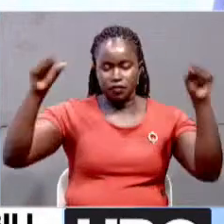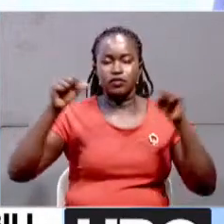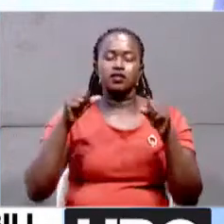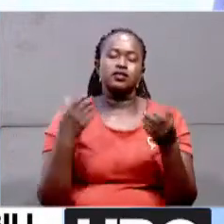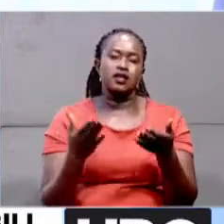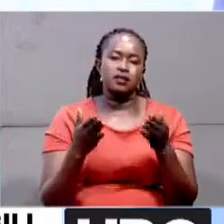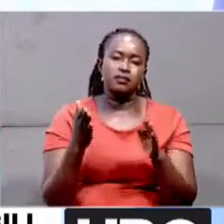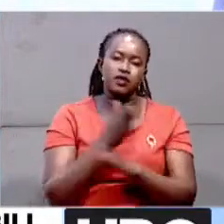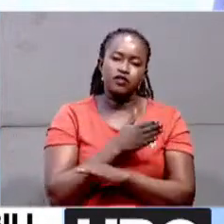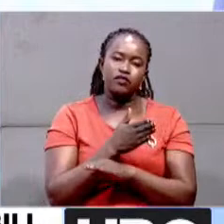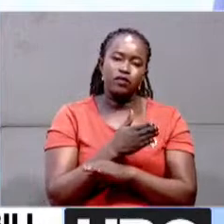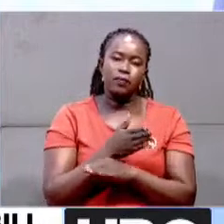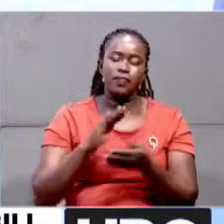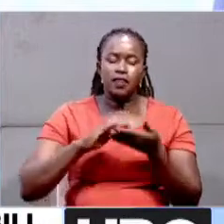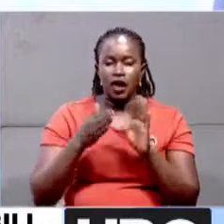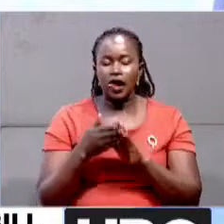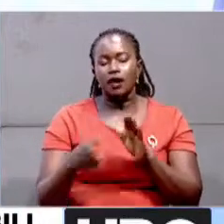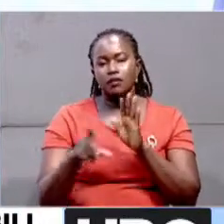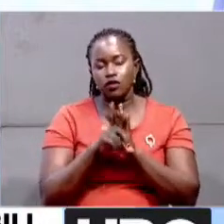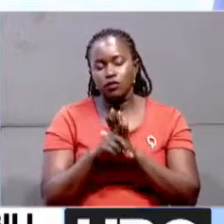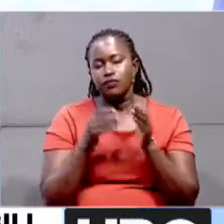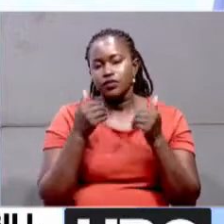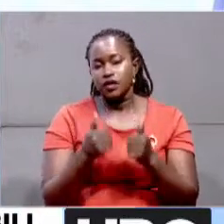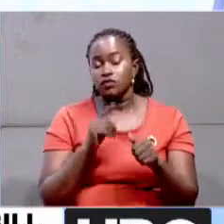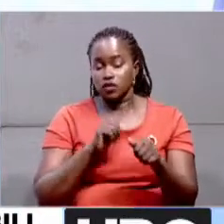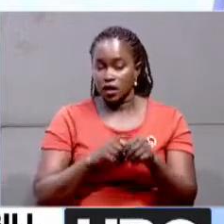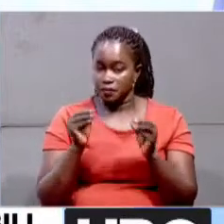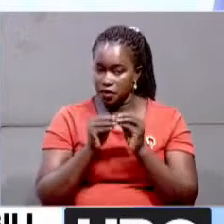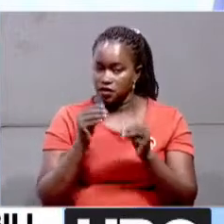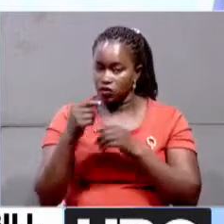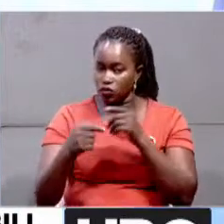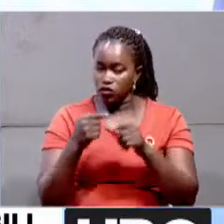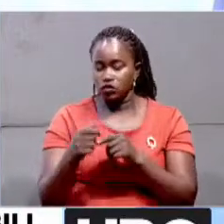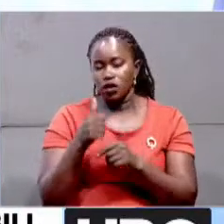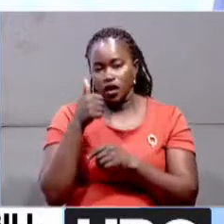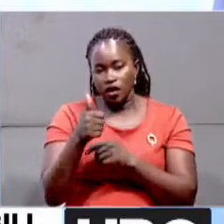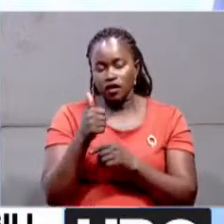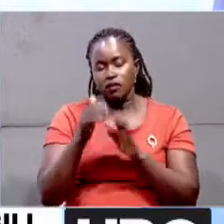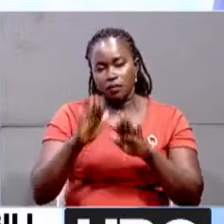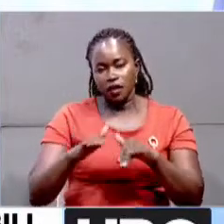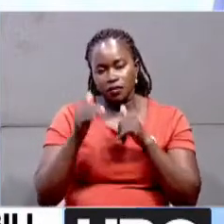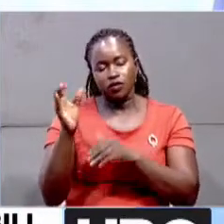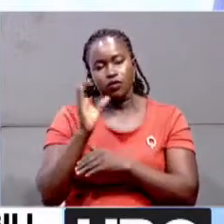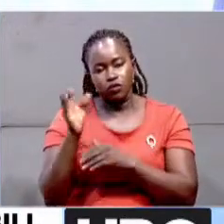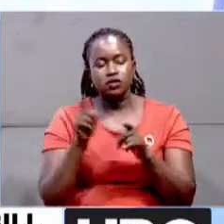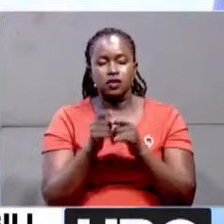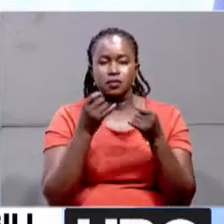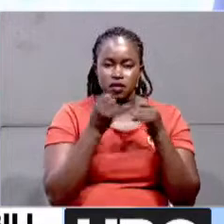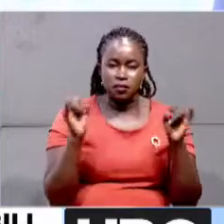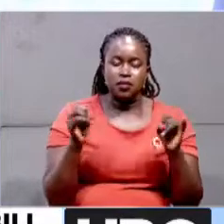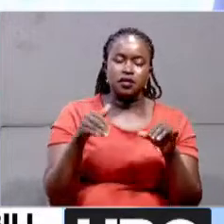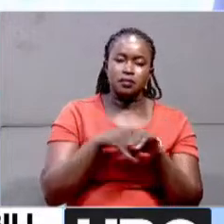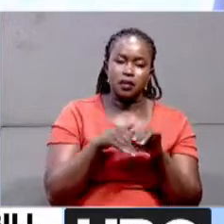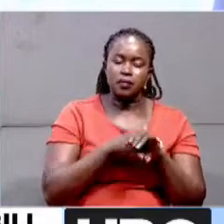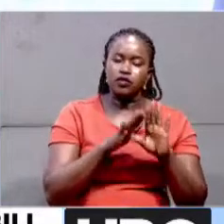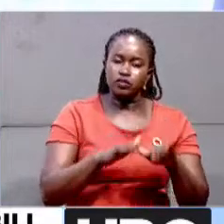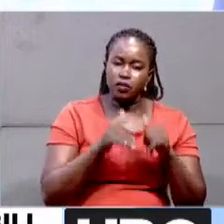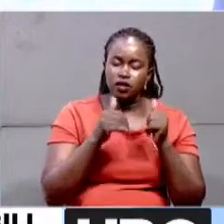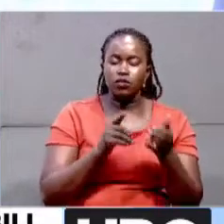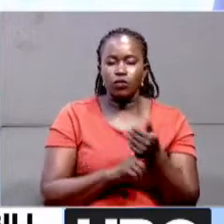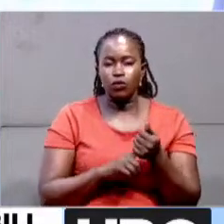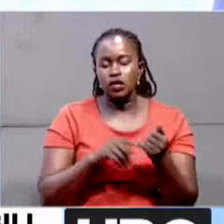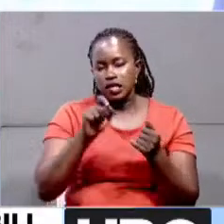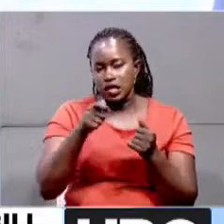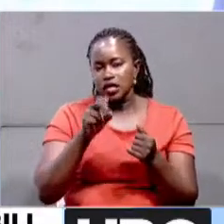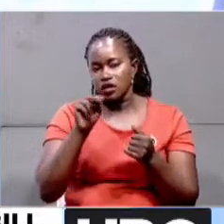President before they become law. Now, during the meeting, the NRM Parliamentary Caucus and independent members of Parliament received a